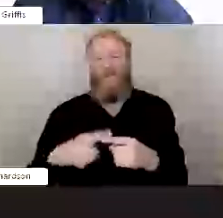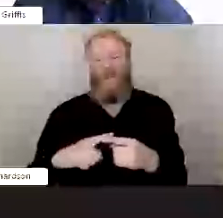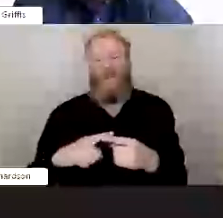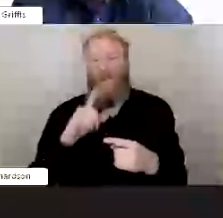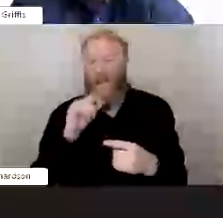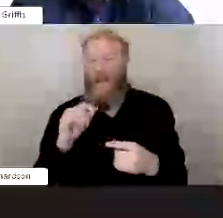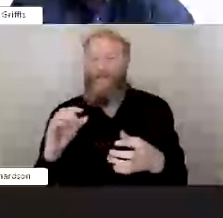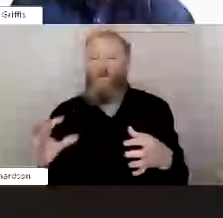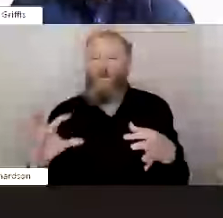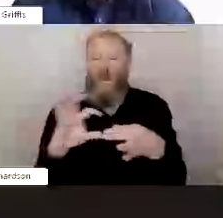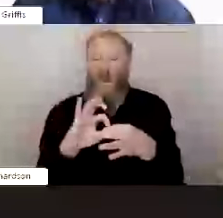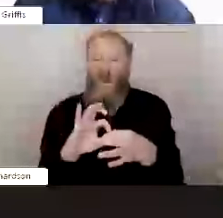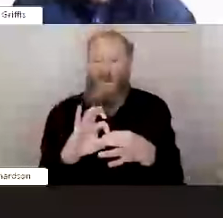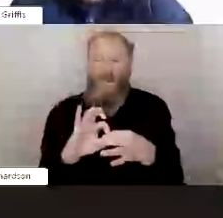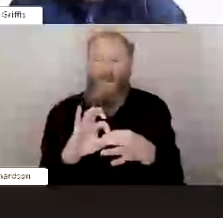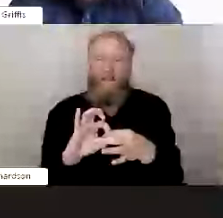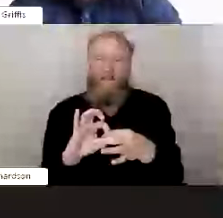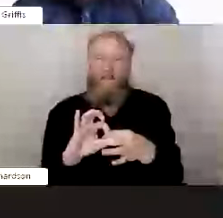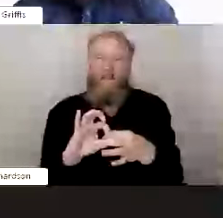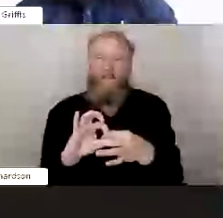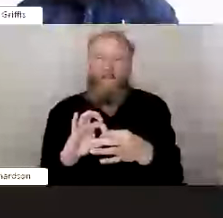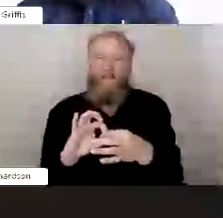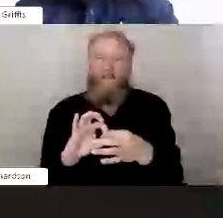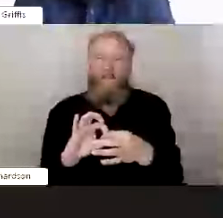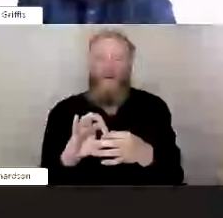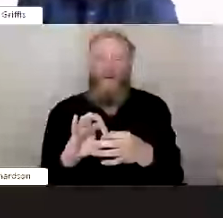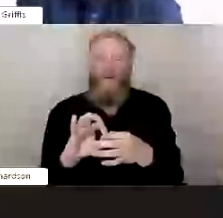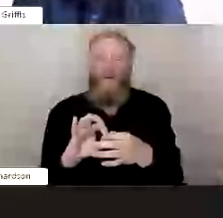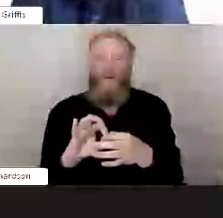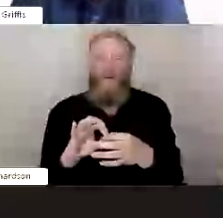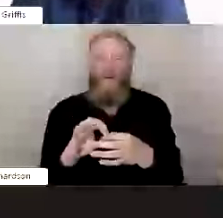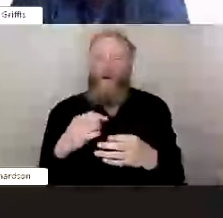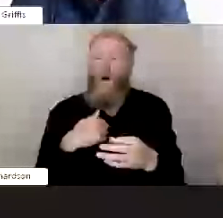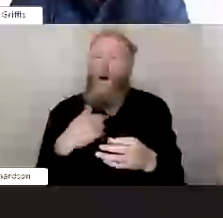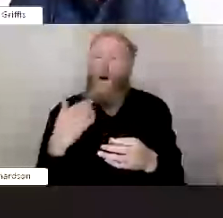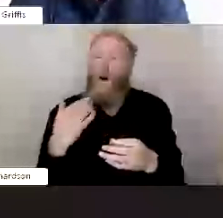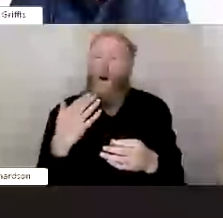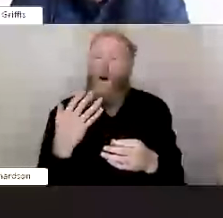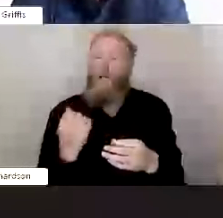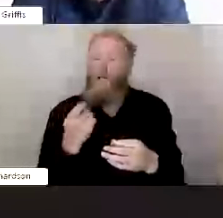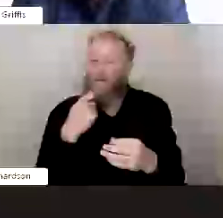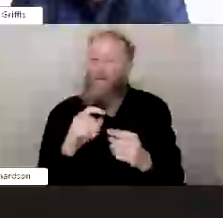are, I've been involved in a couple of matters the last couple of weeks that